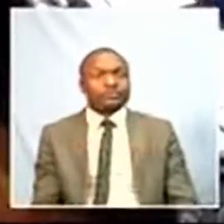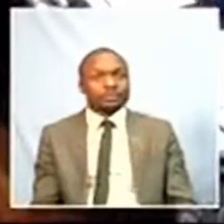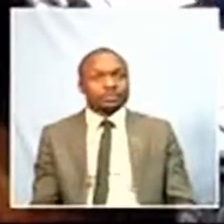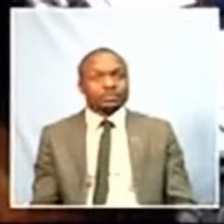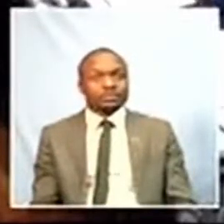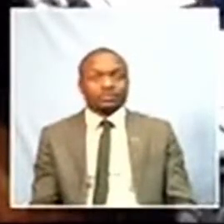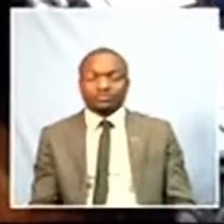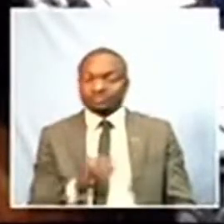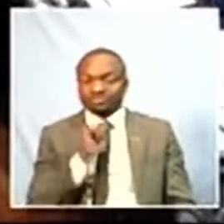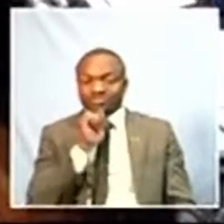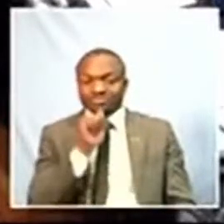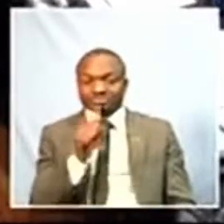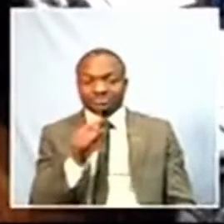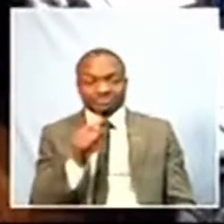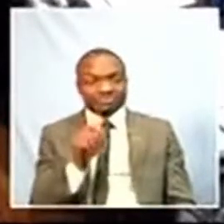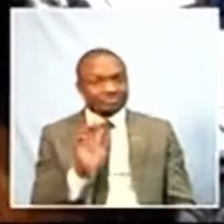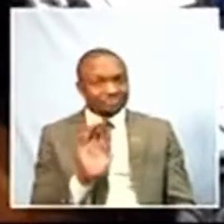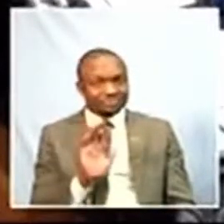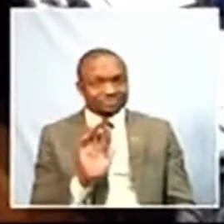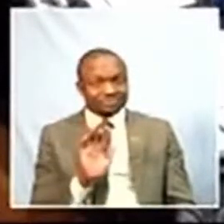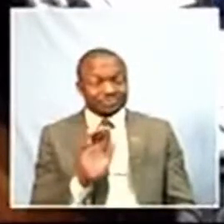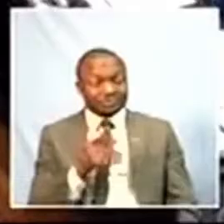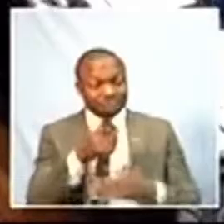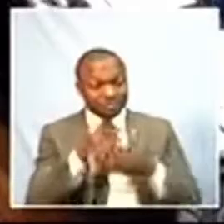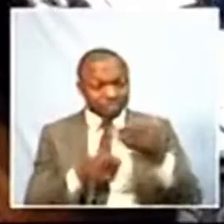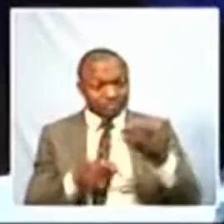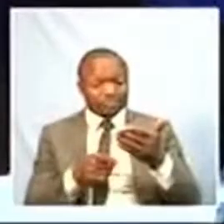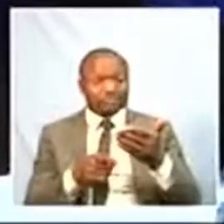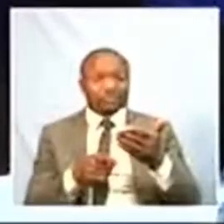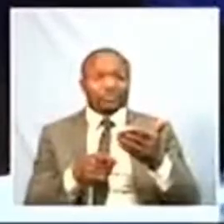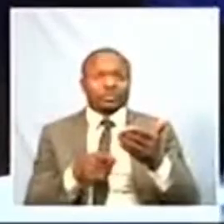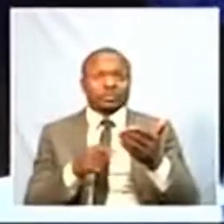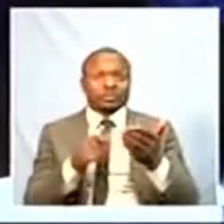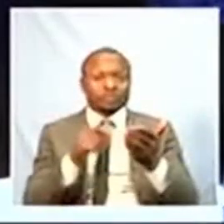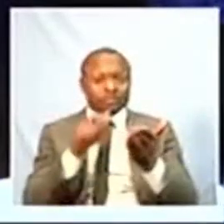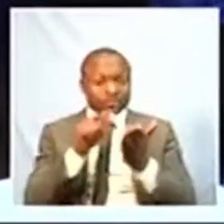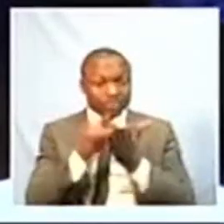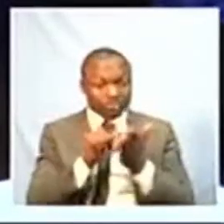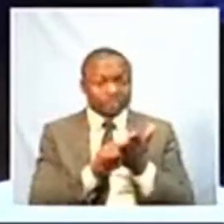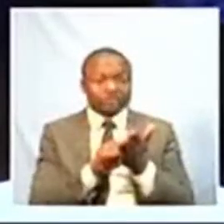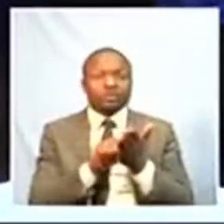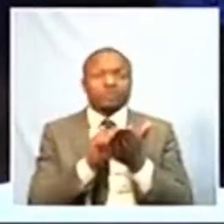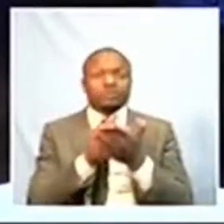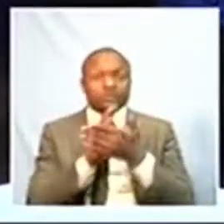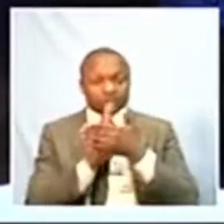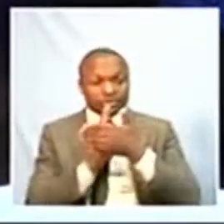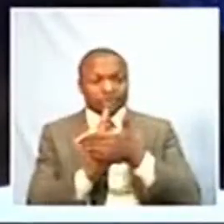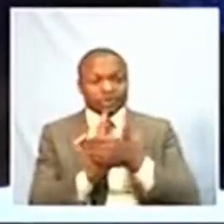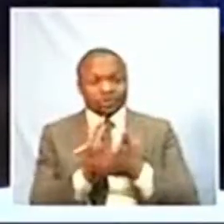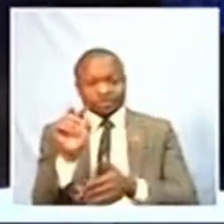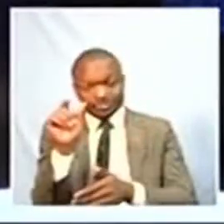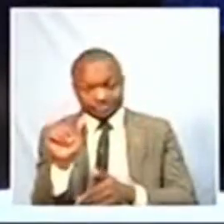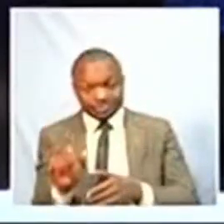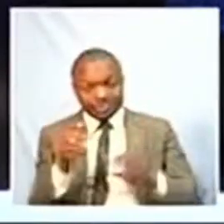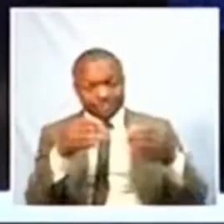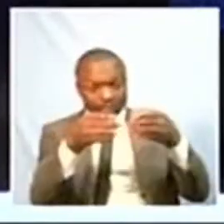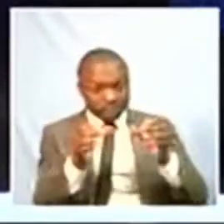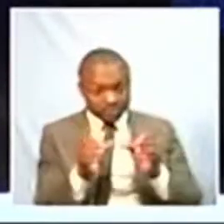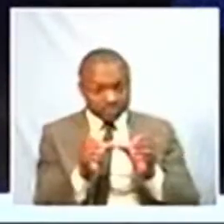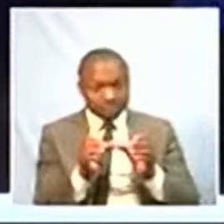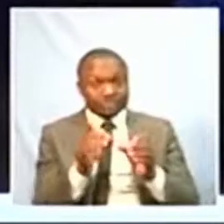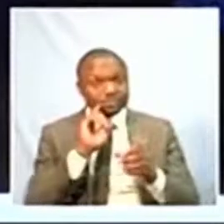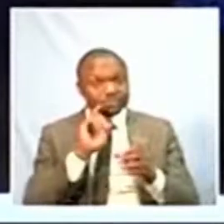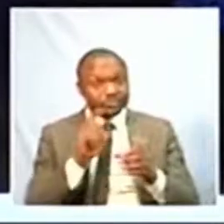we didn't. What the circular guided is that each constituency needed to make